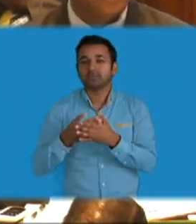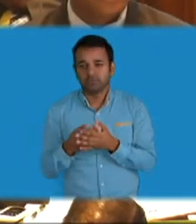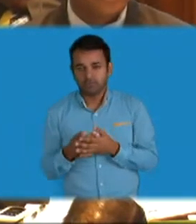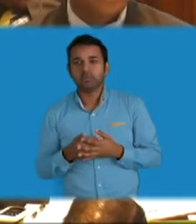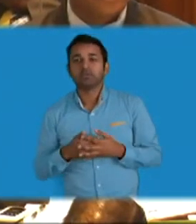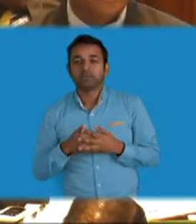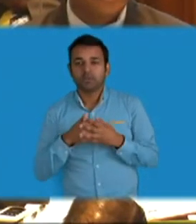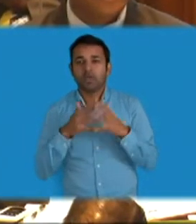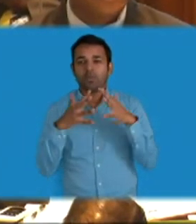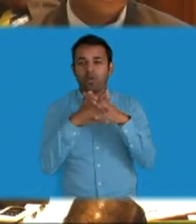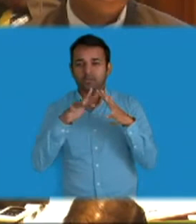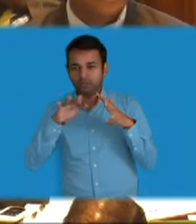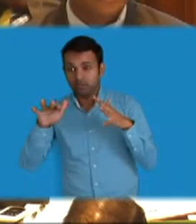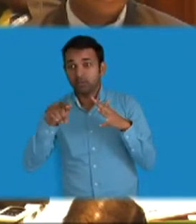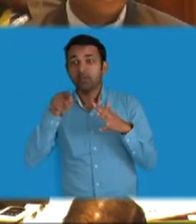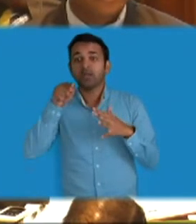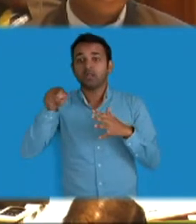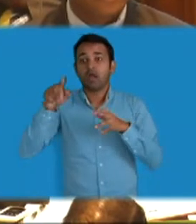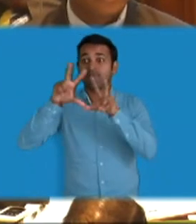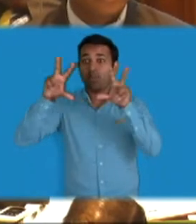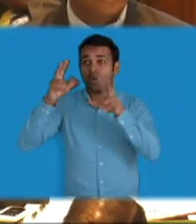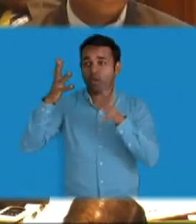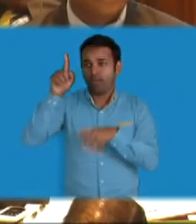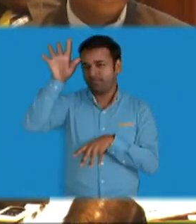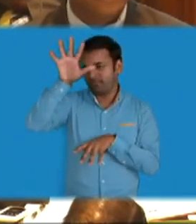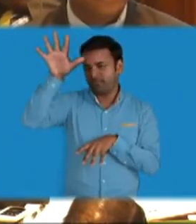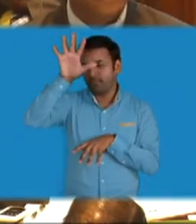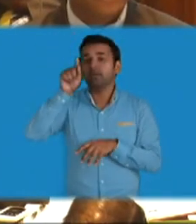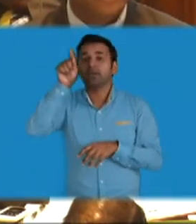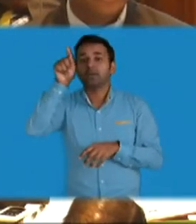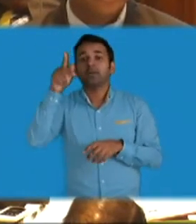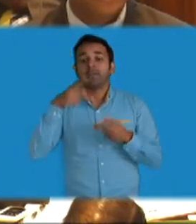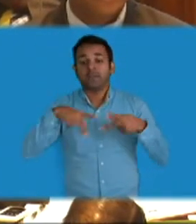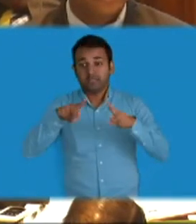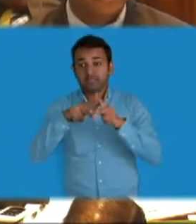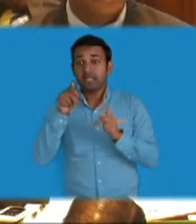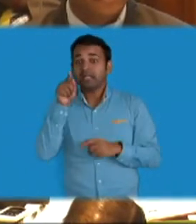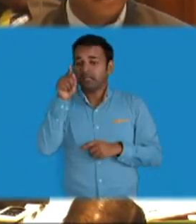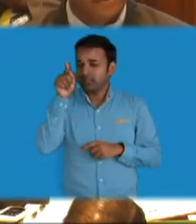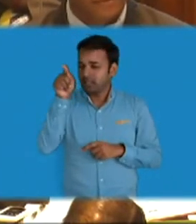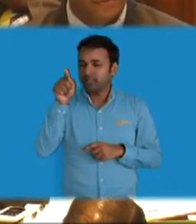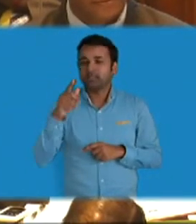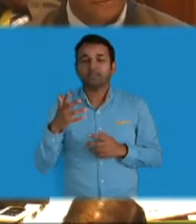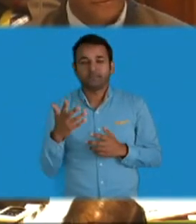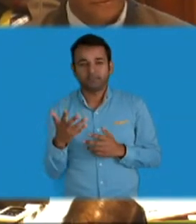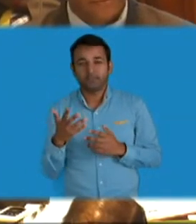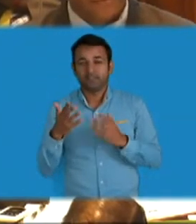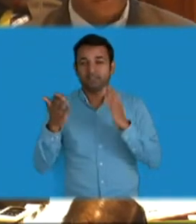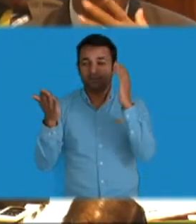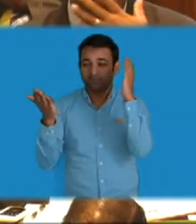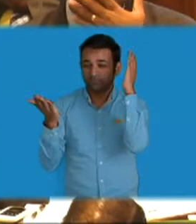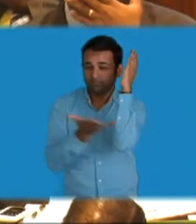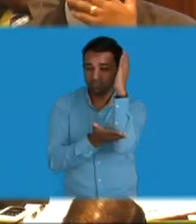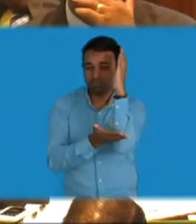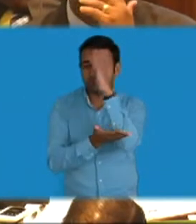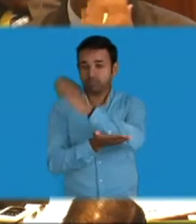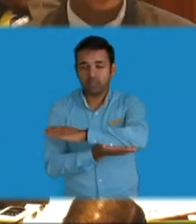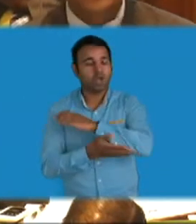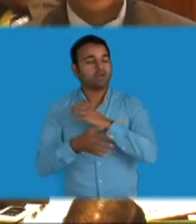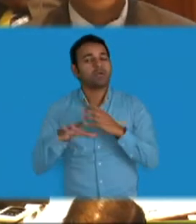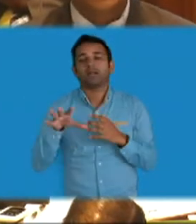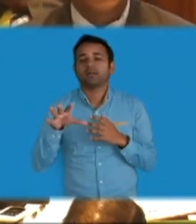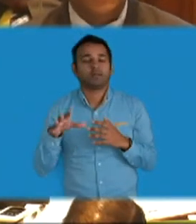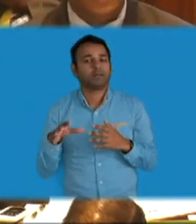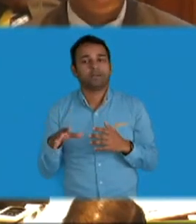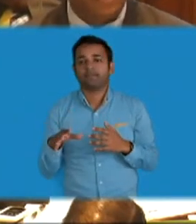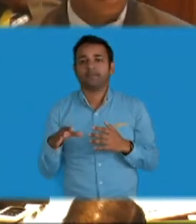Vanualebu, it will take the number of years to replace the capacity of that tree to be able to